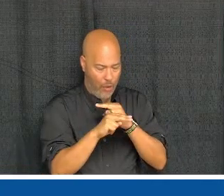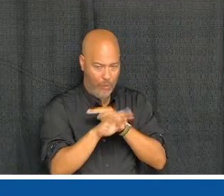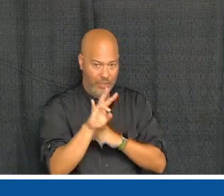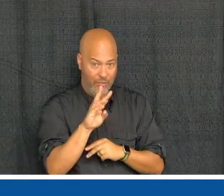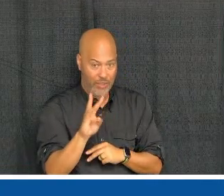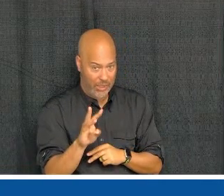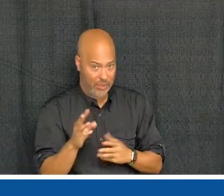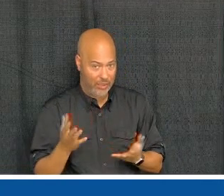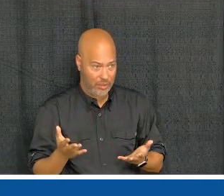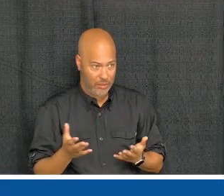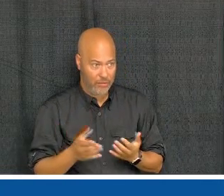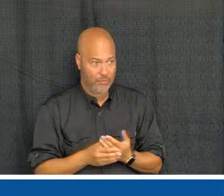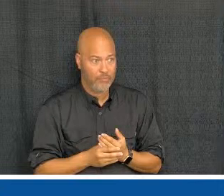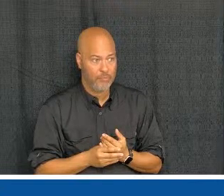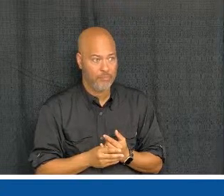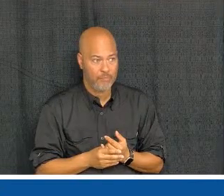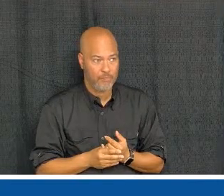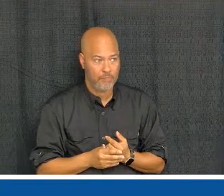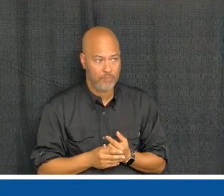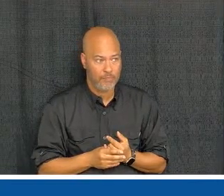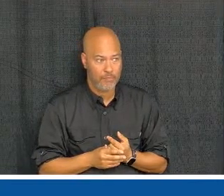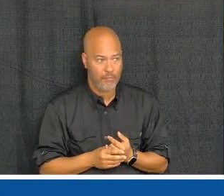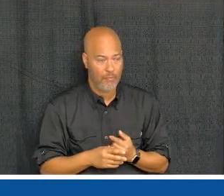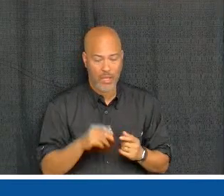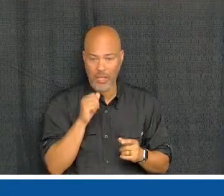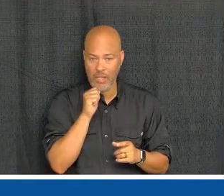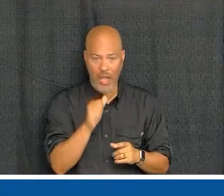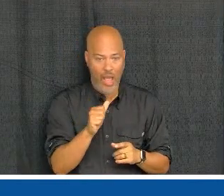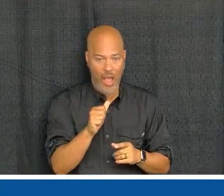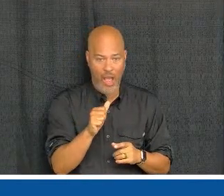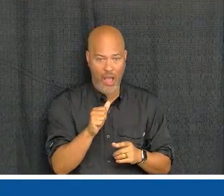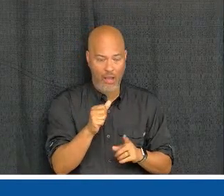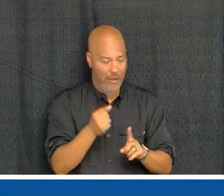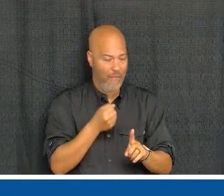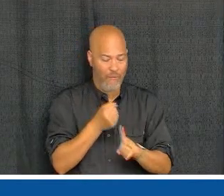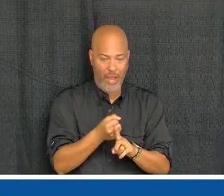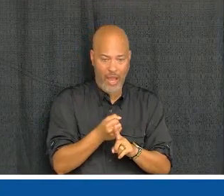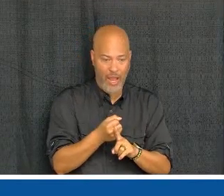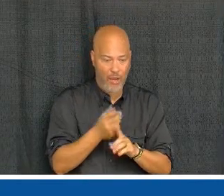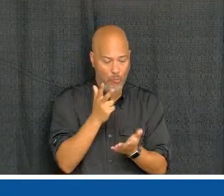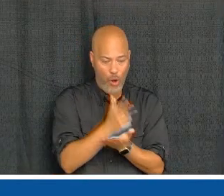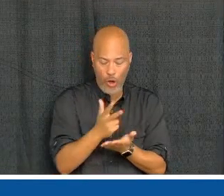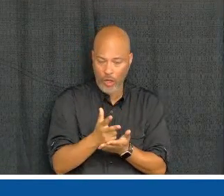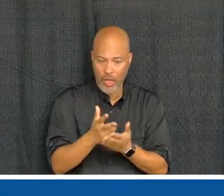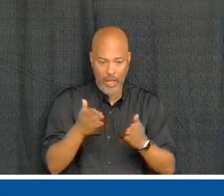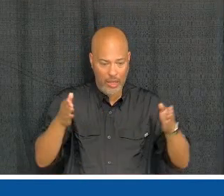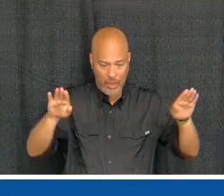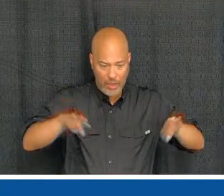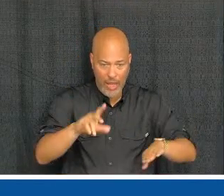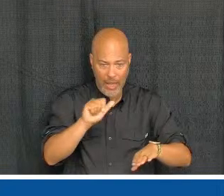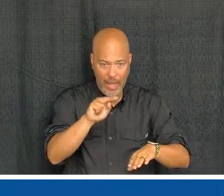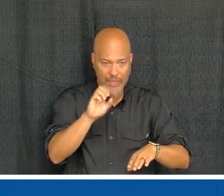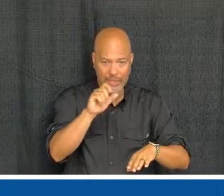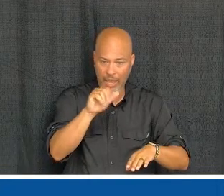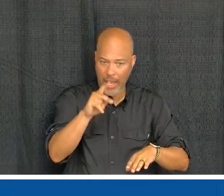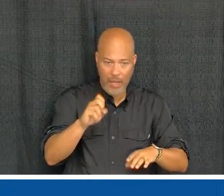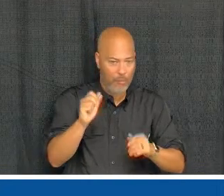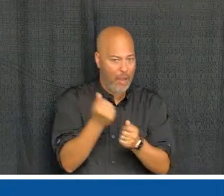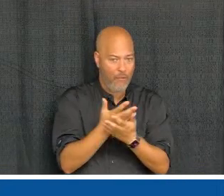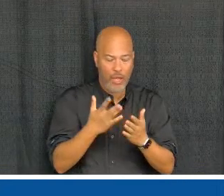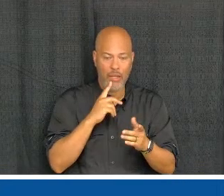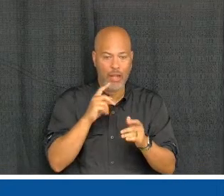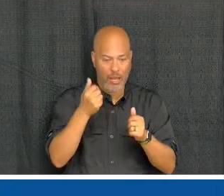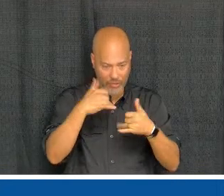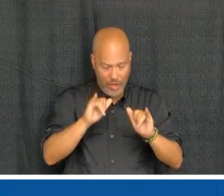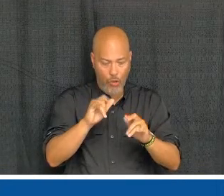76. This does not affect the base zoning, the landscaping, or the parking. That base zoning still tells the properties